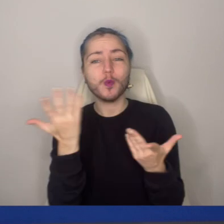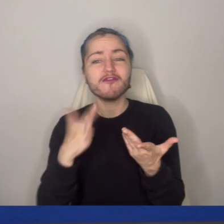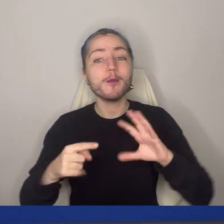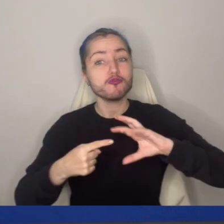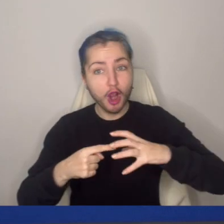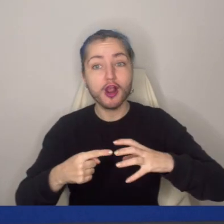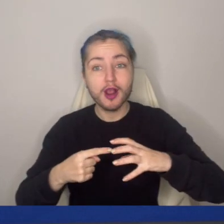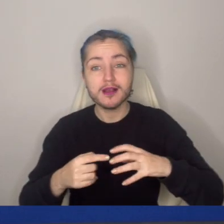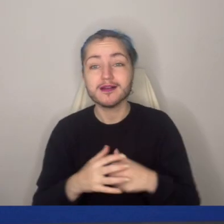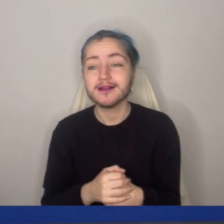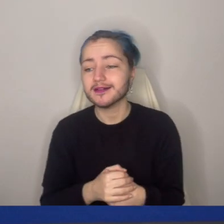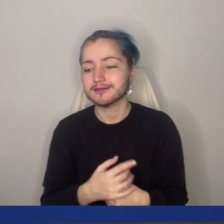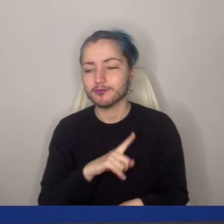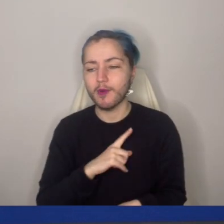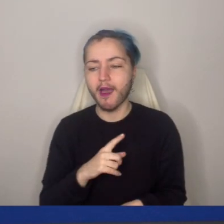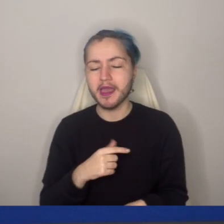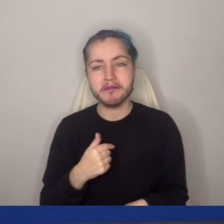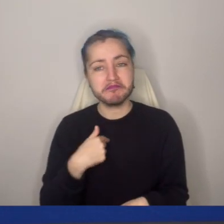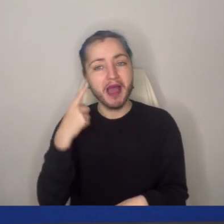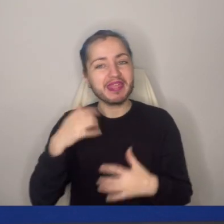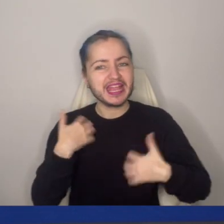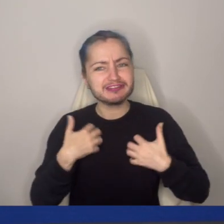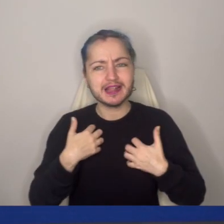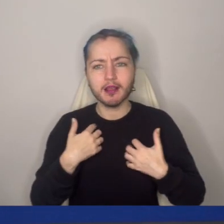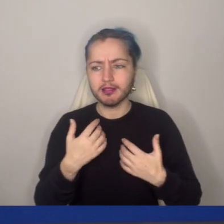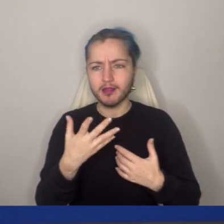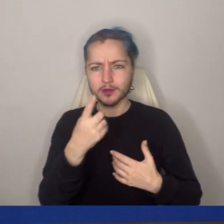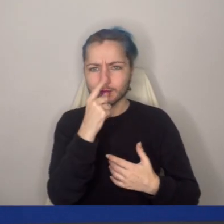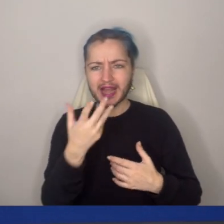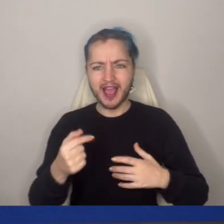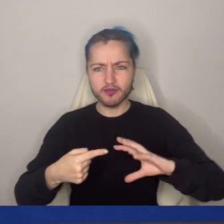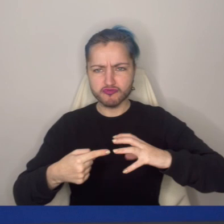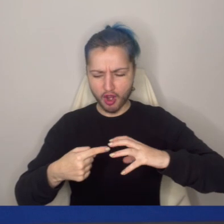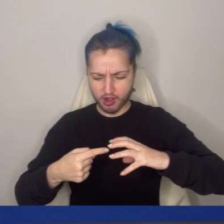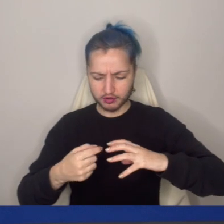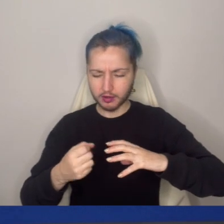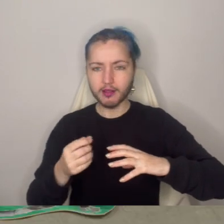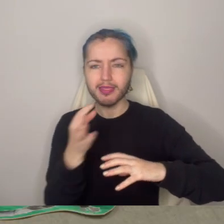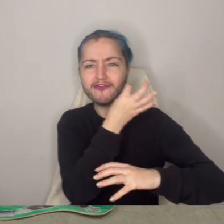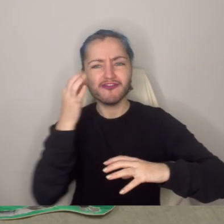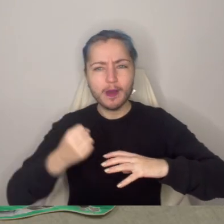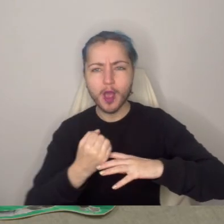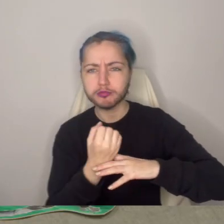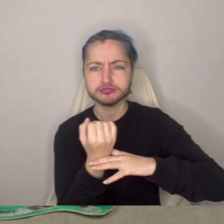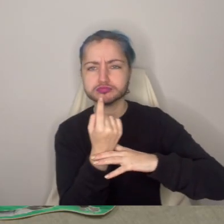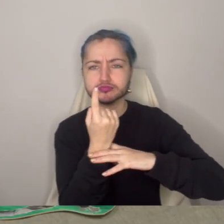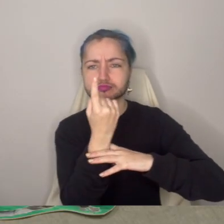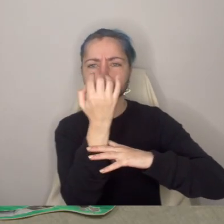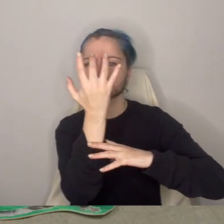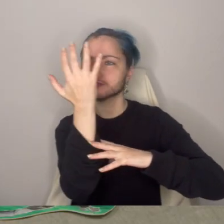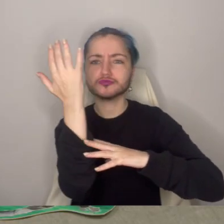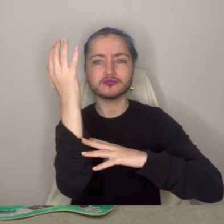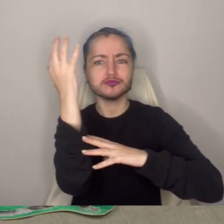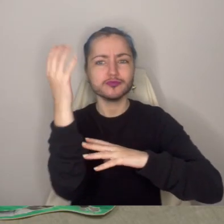because I just think that's interesting that a flower can grow from a rock. And